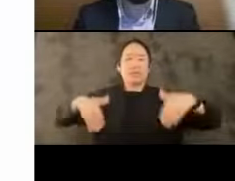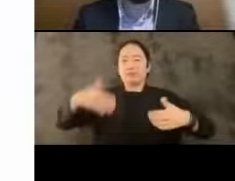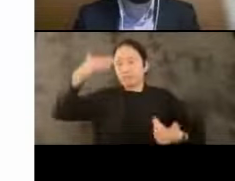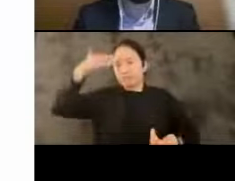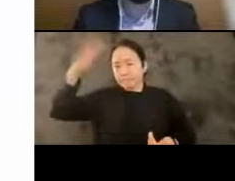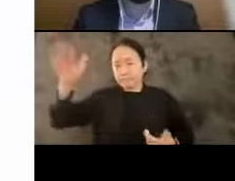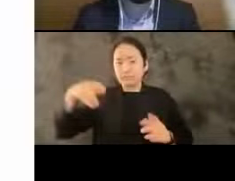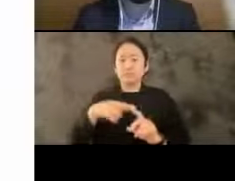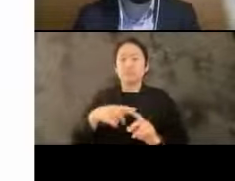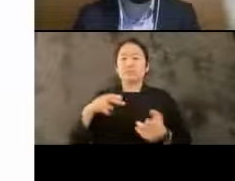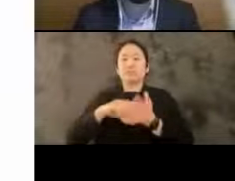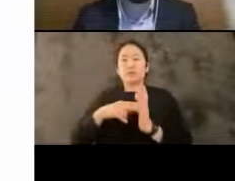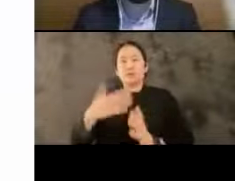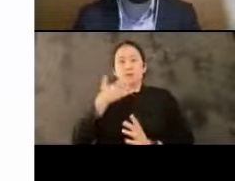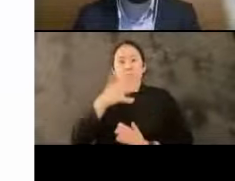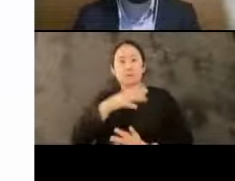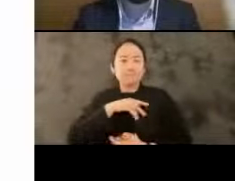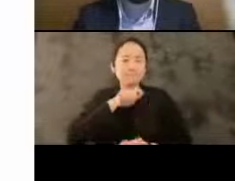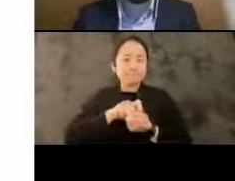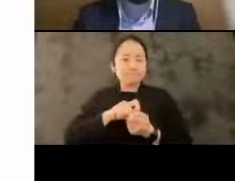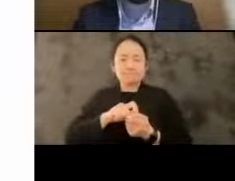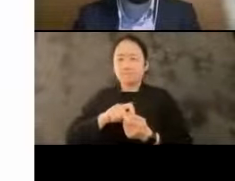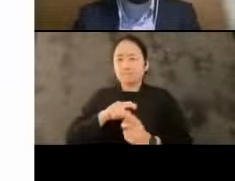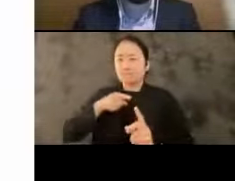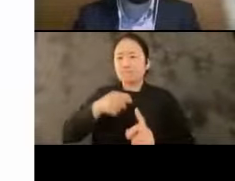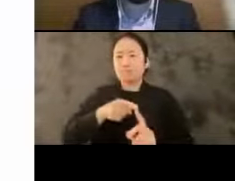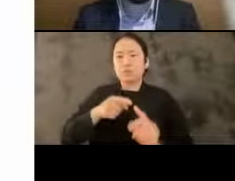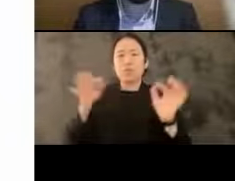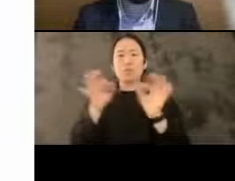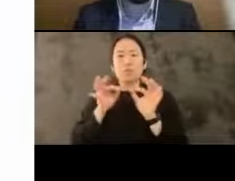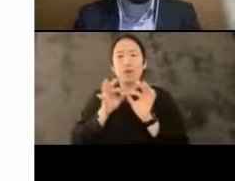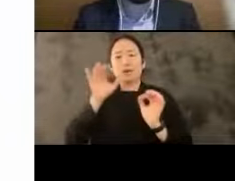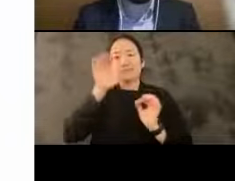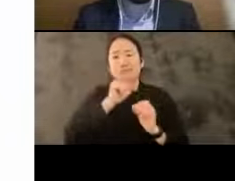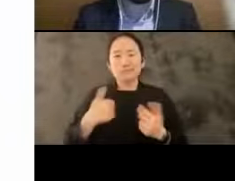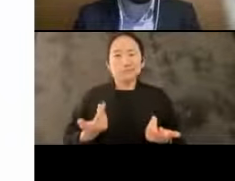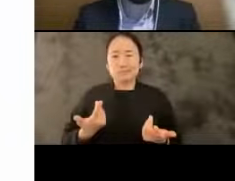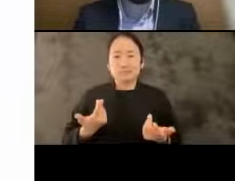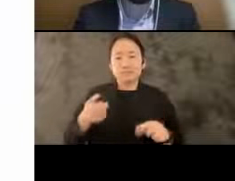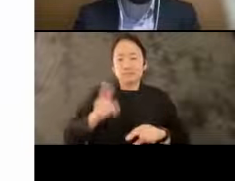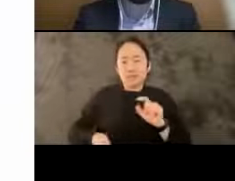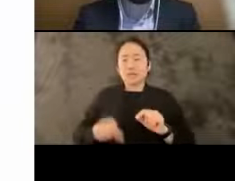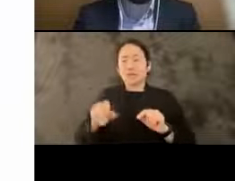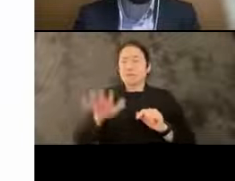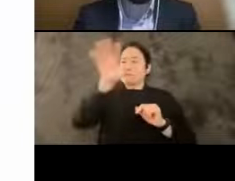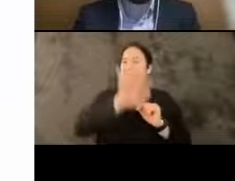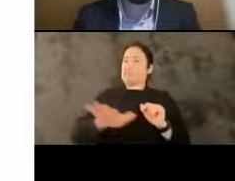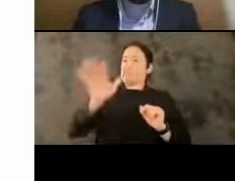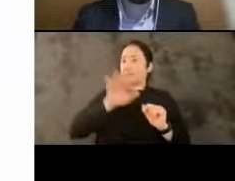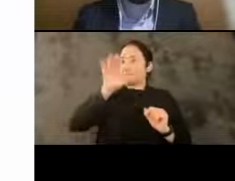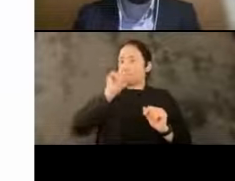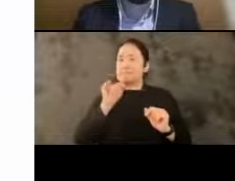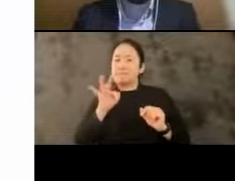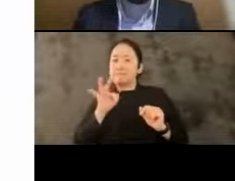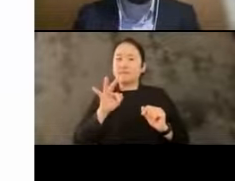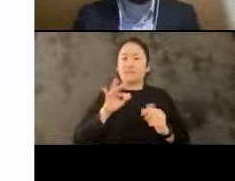really good cost estimates. So this is a ballpark figure, and that's, that kind of